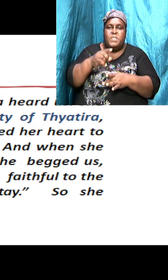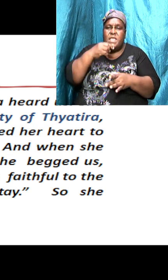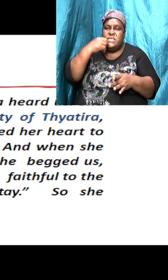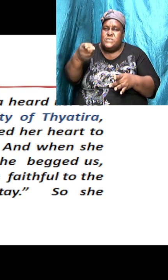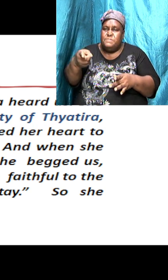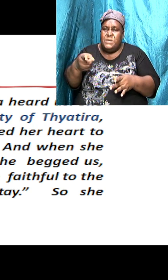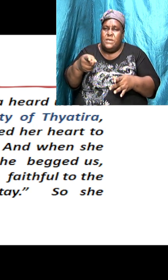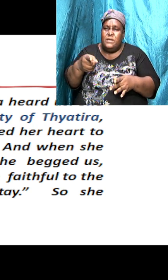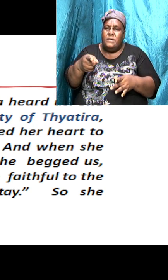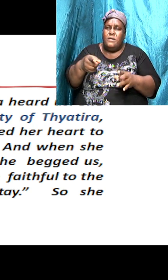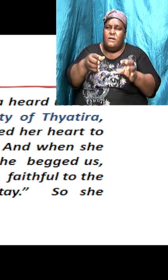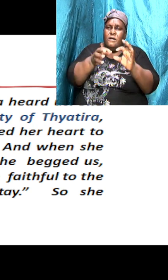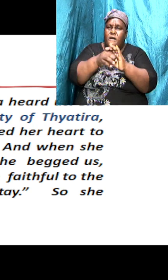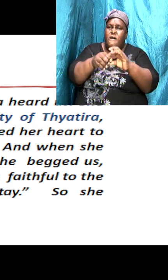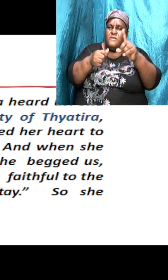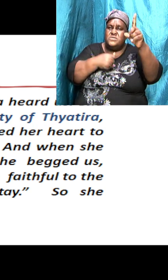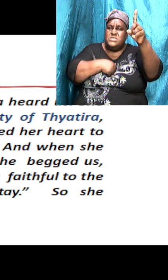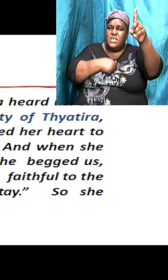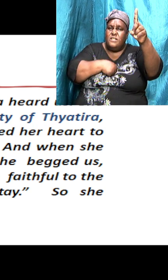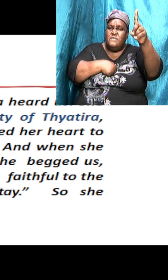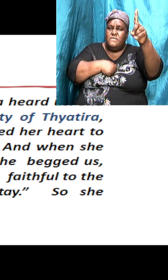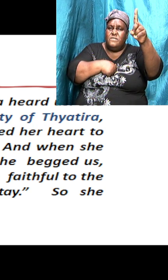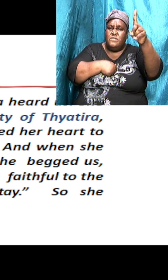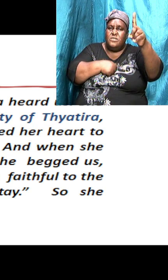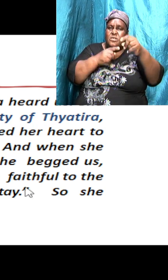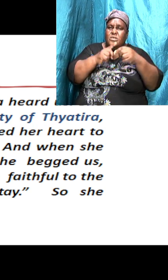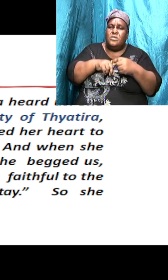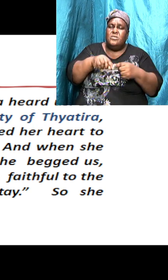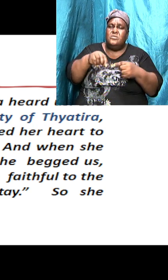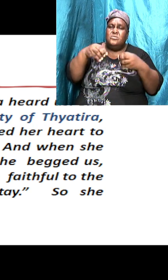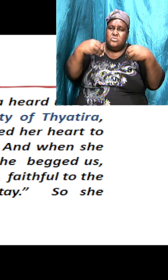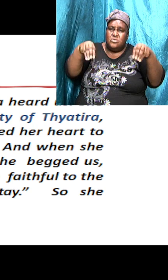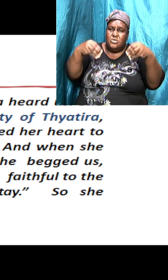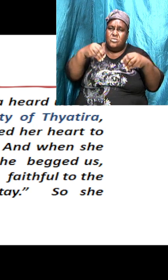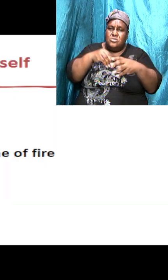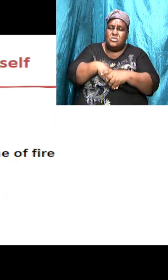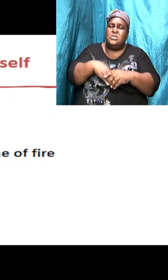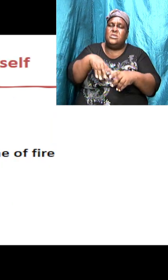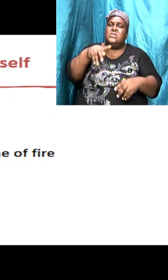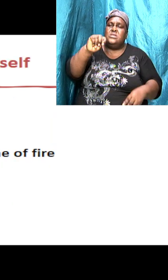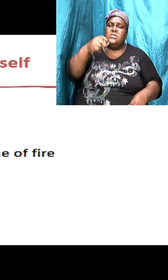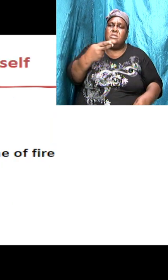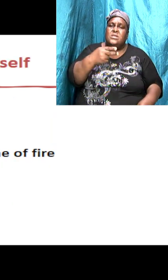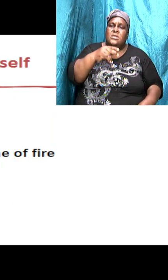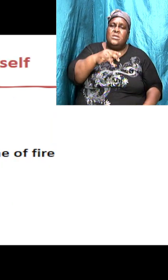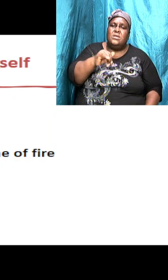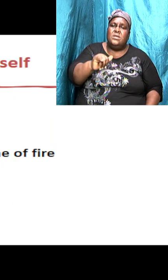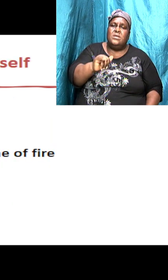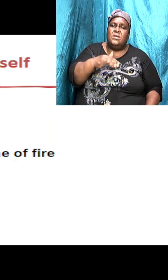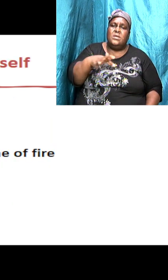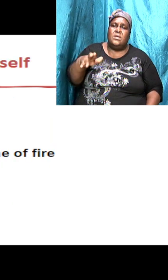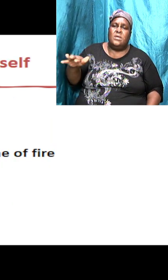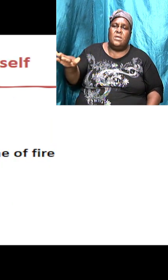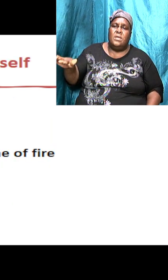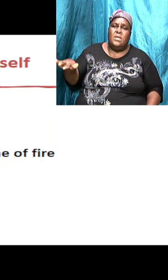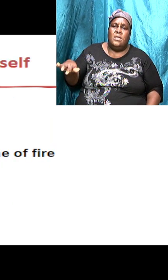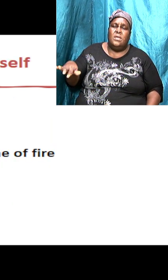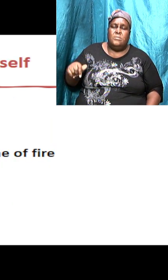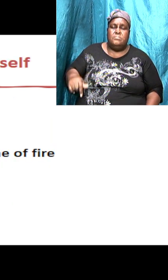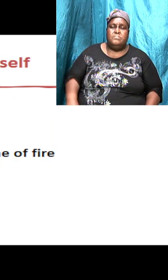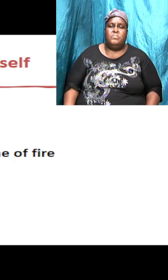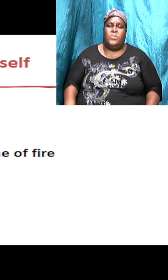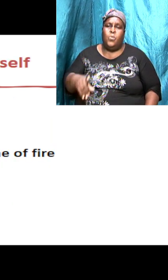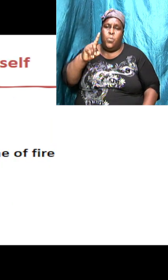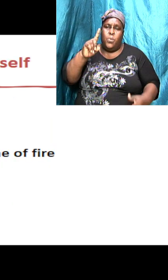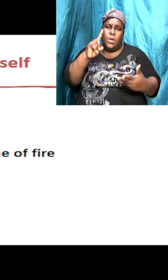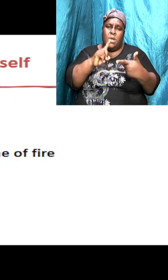describing himself to the church in Thyatira, describes himself thus: